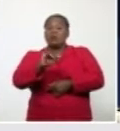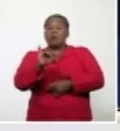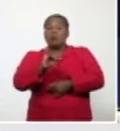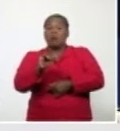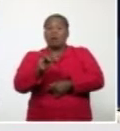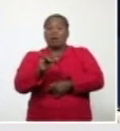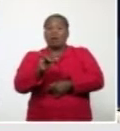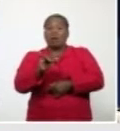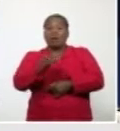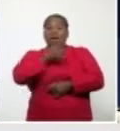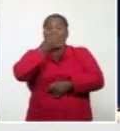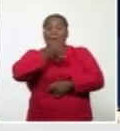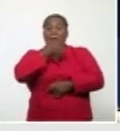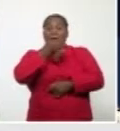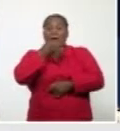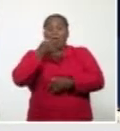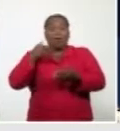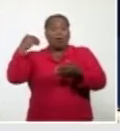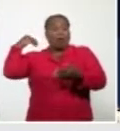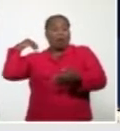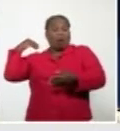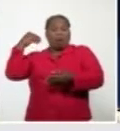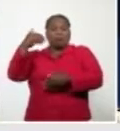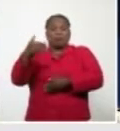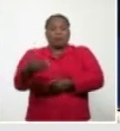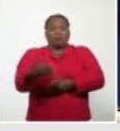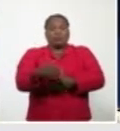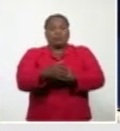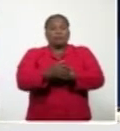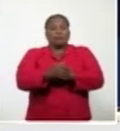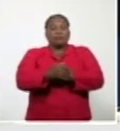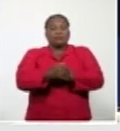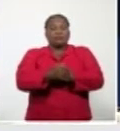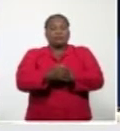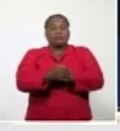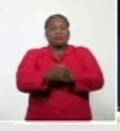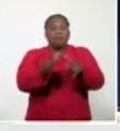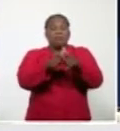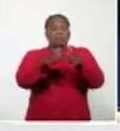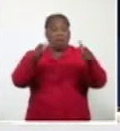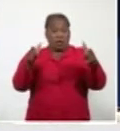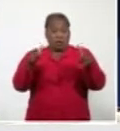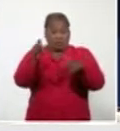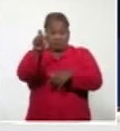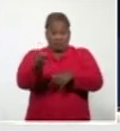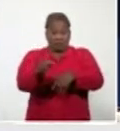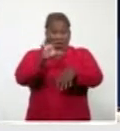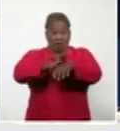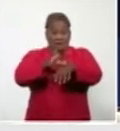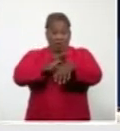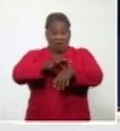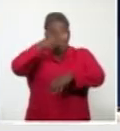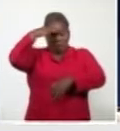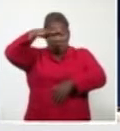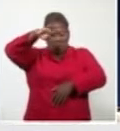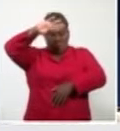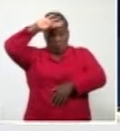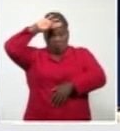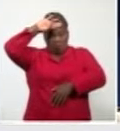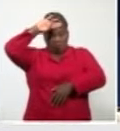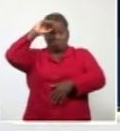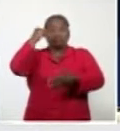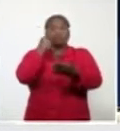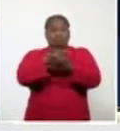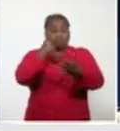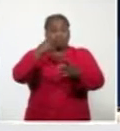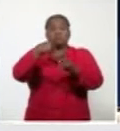929, that is 48.9%, of the people who have been confirmed in Cuba belong to the